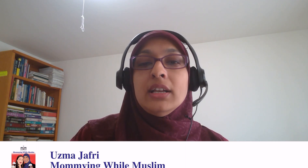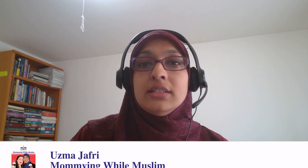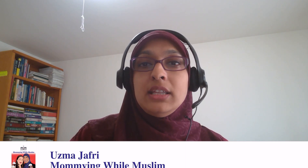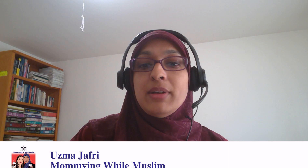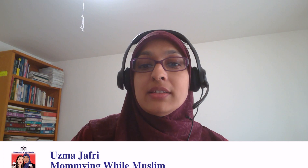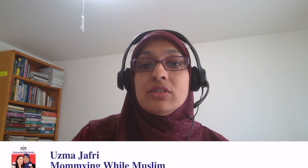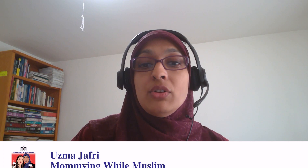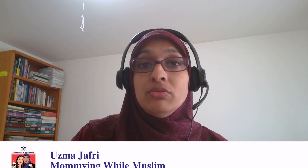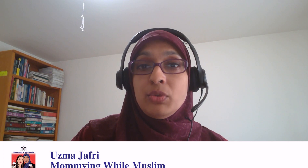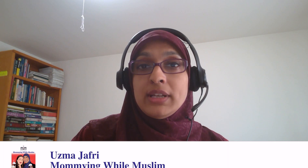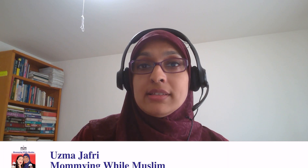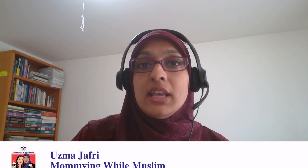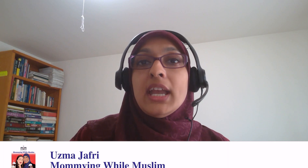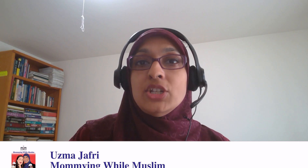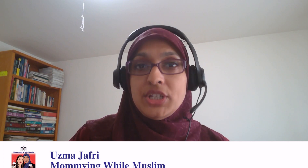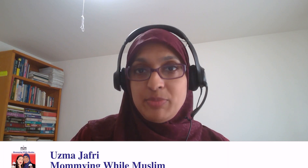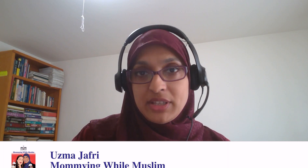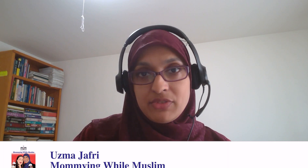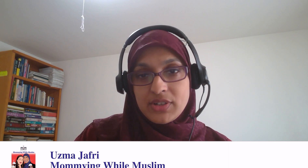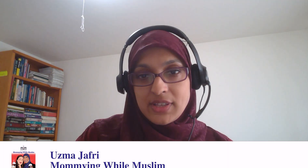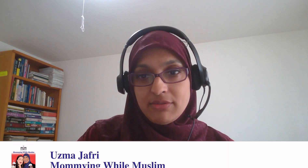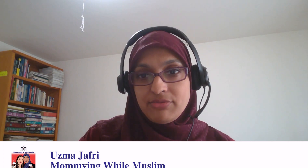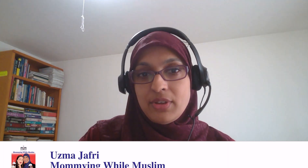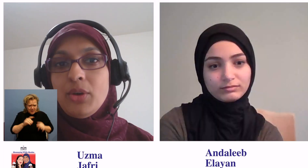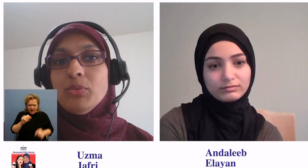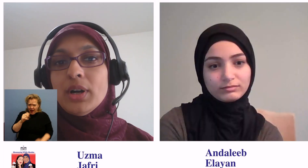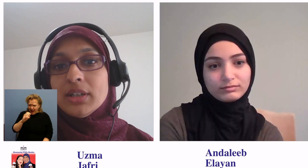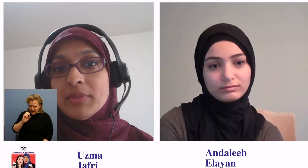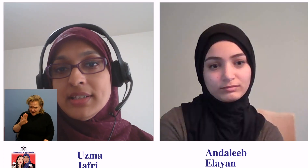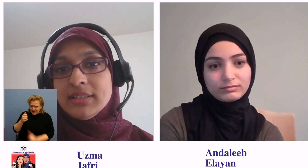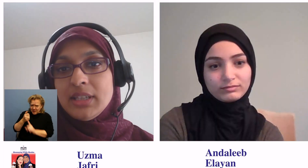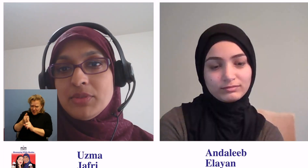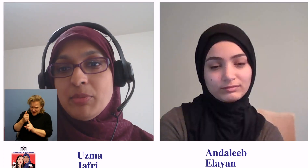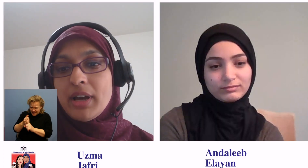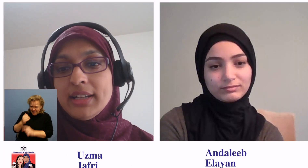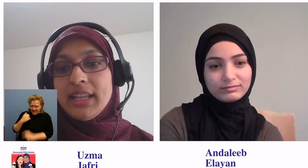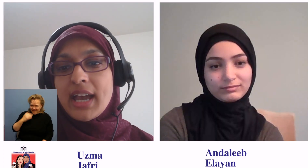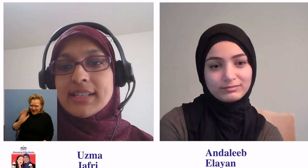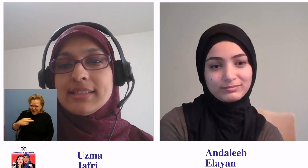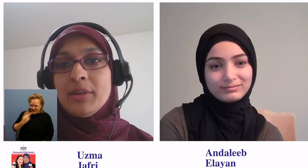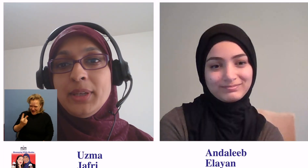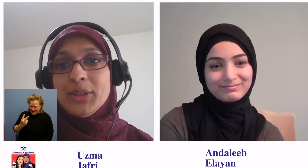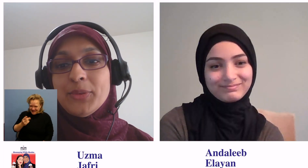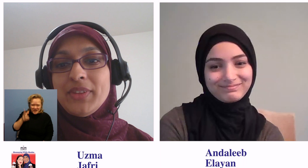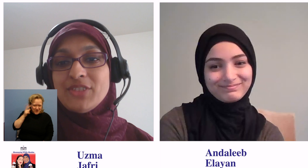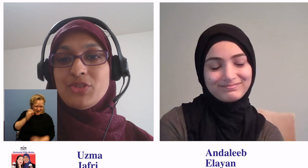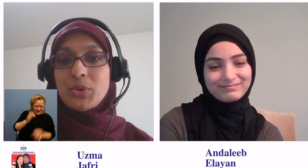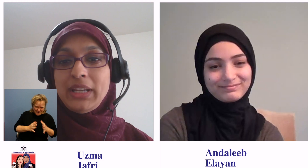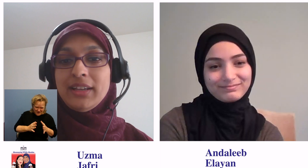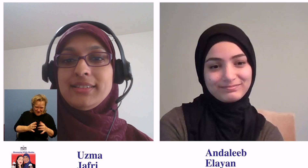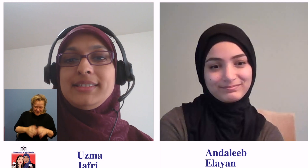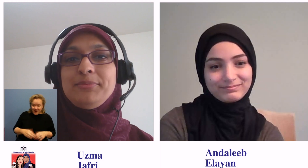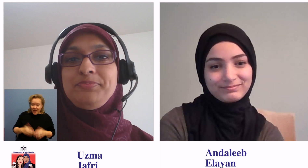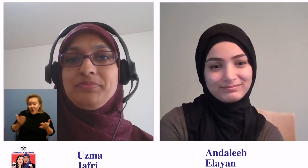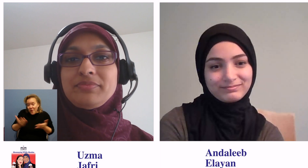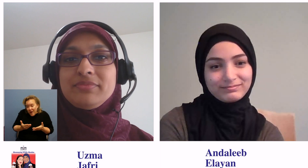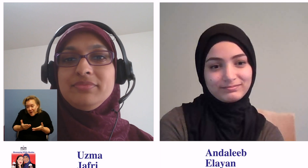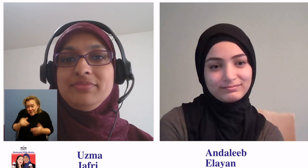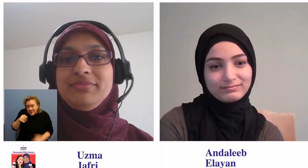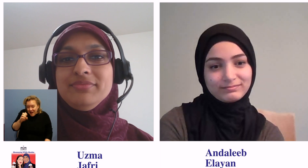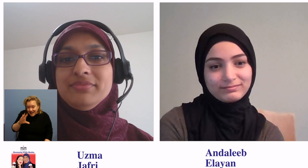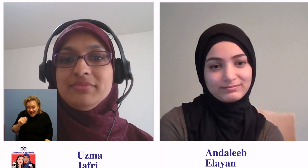that Andaleeb has her own voice, and she speaks for herself. Welcome, Andaleeb, to the podcast. As-salamu alaykum. Thanks for joining us.